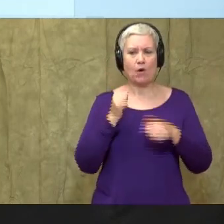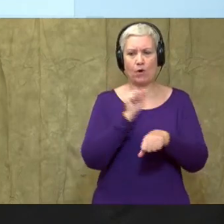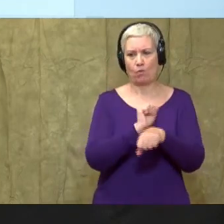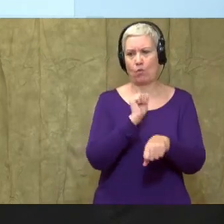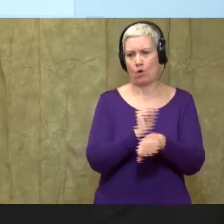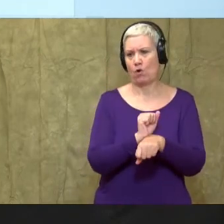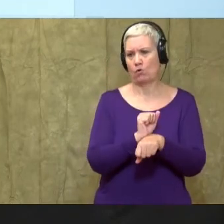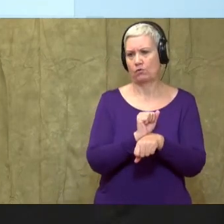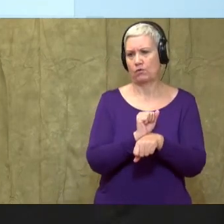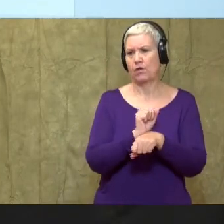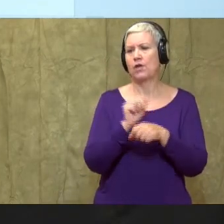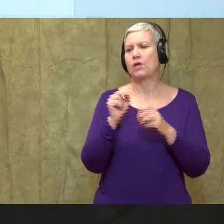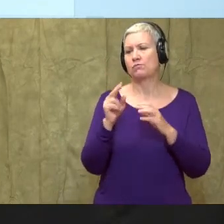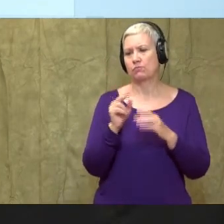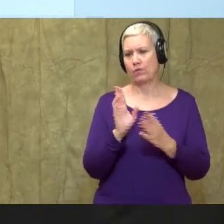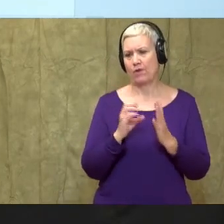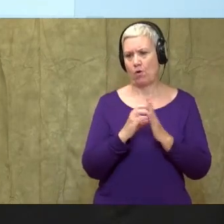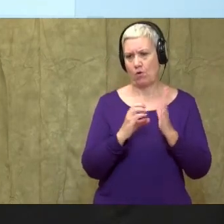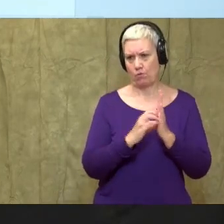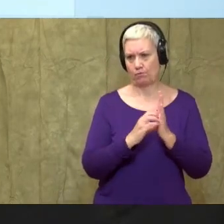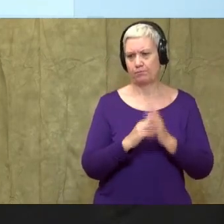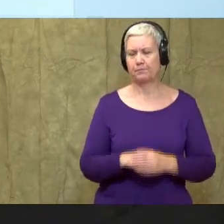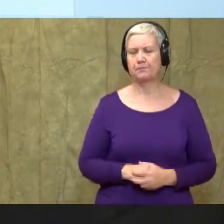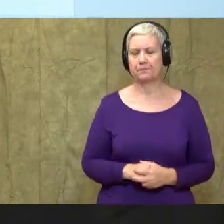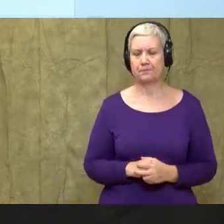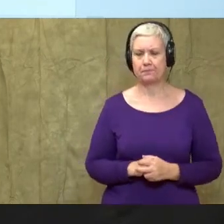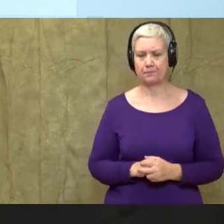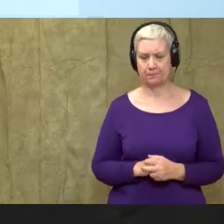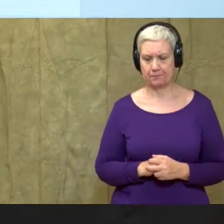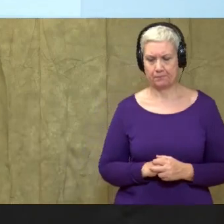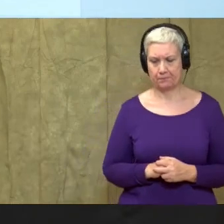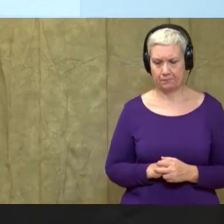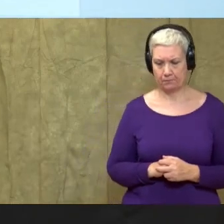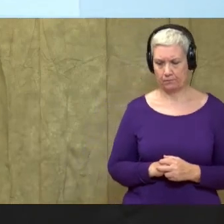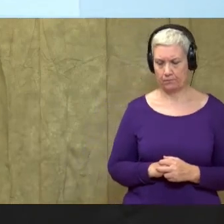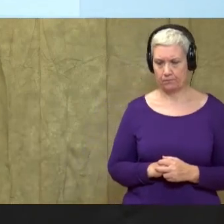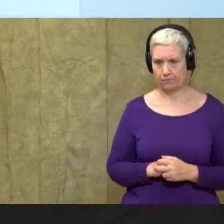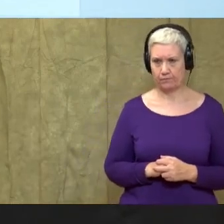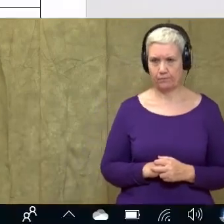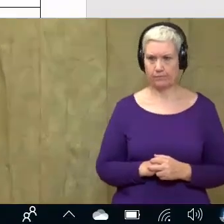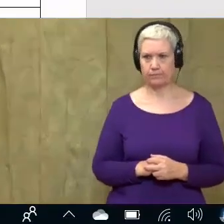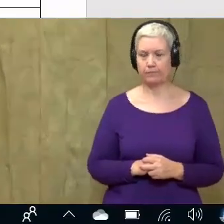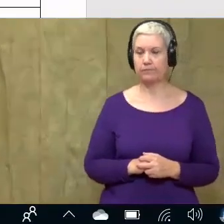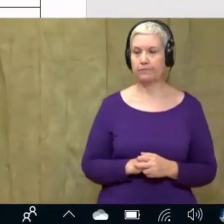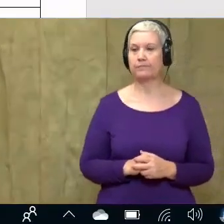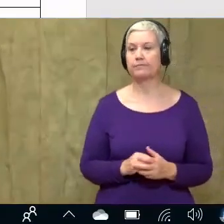in an article.